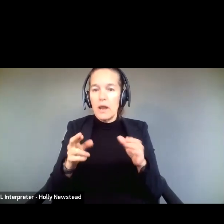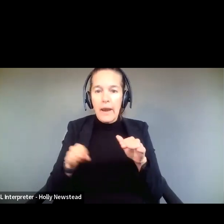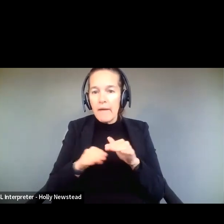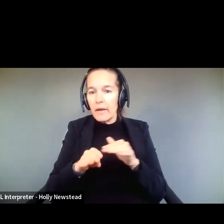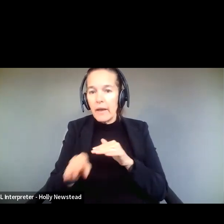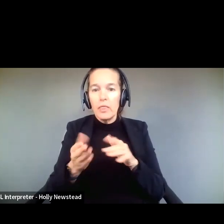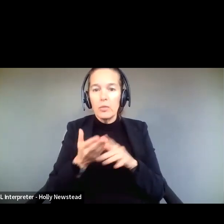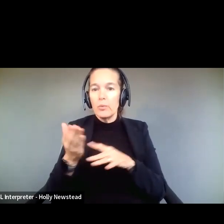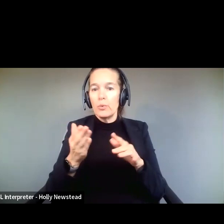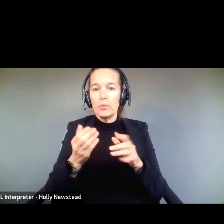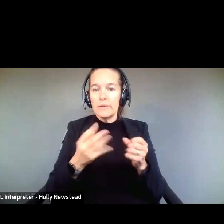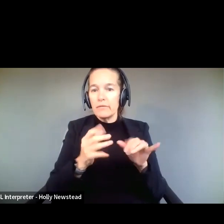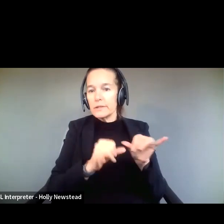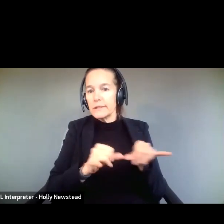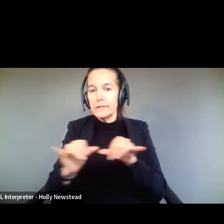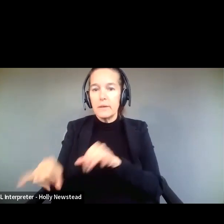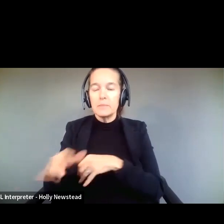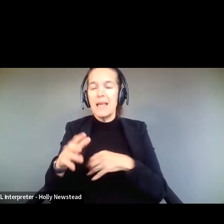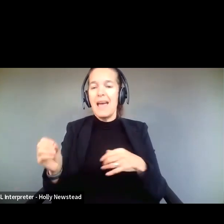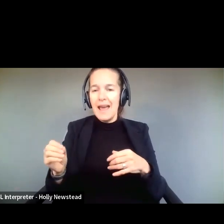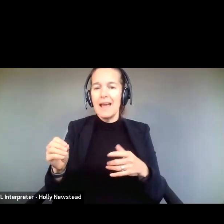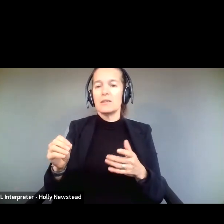but also to bridge some of those cultural